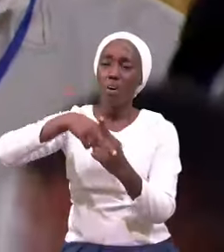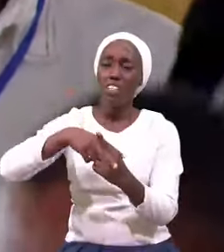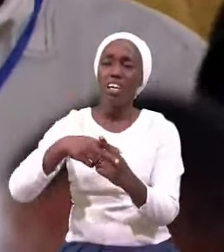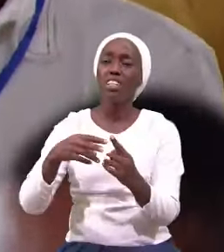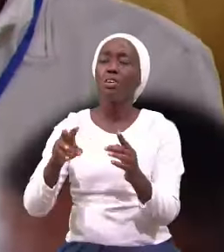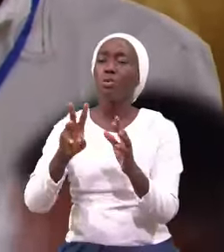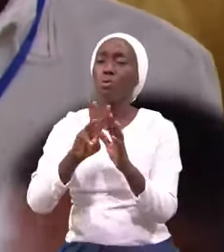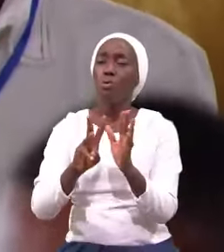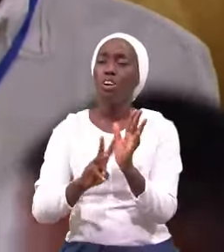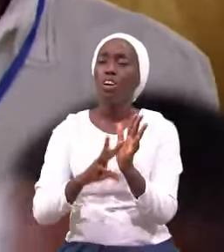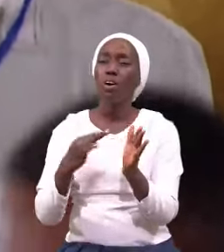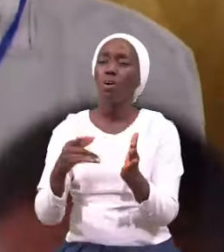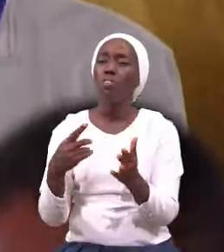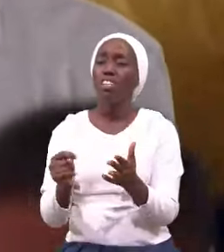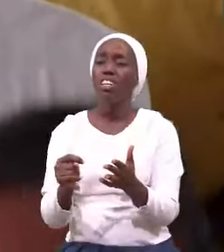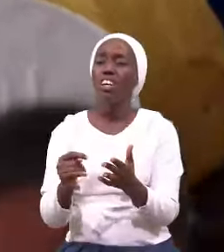harvest.